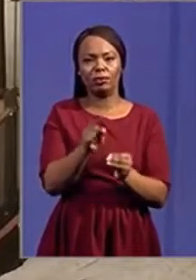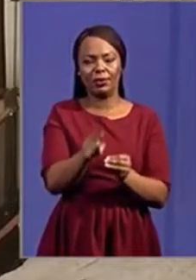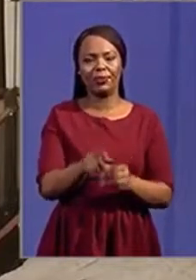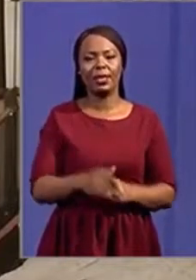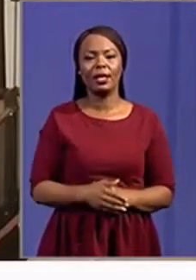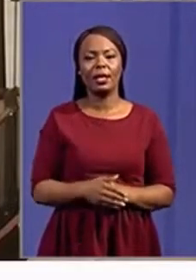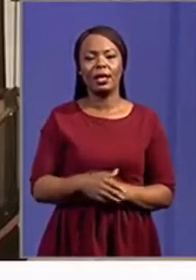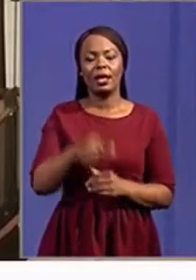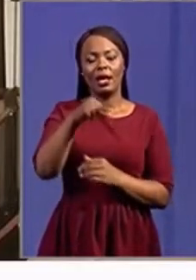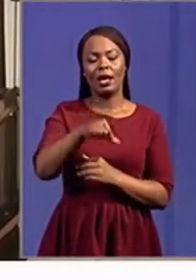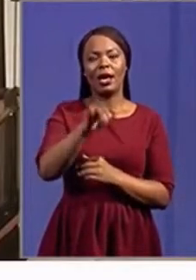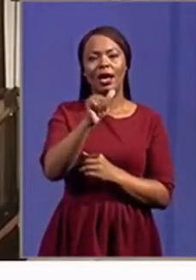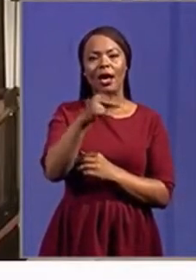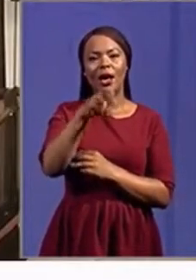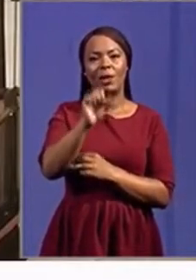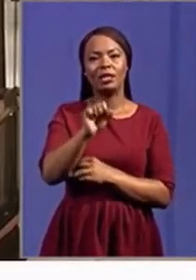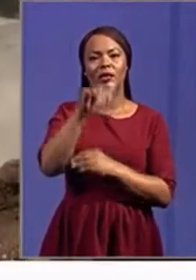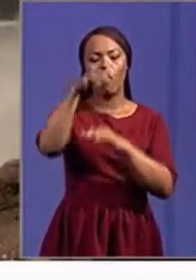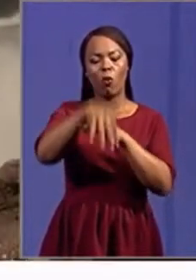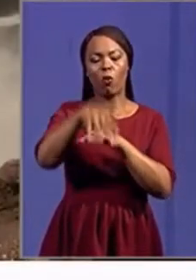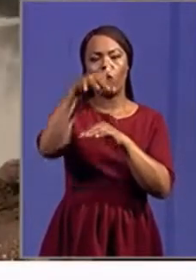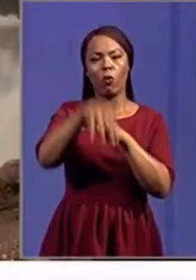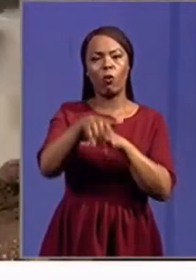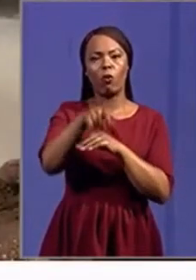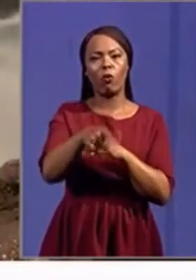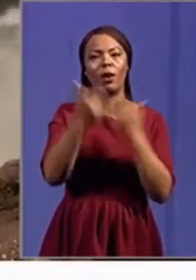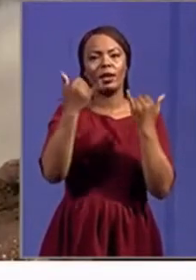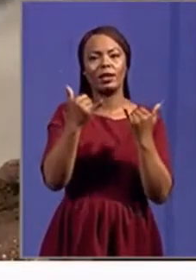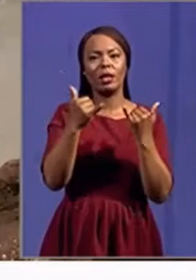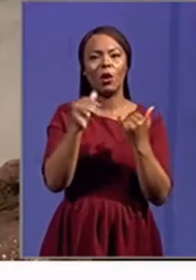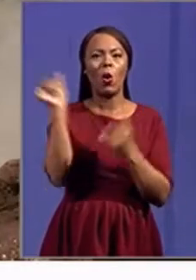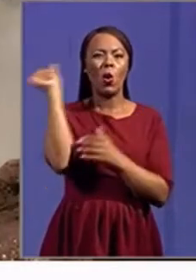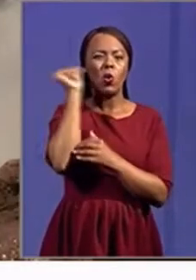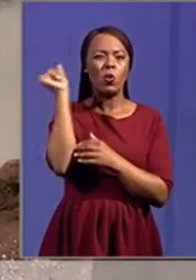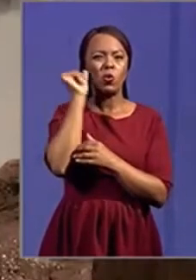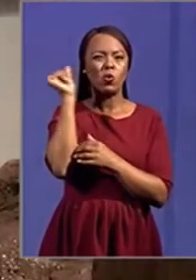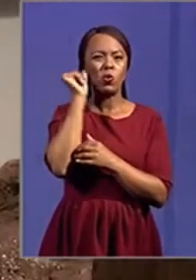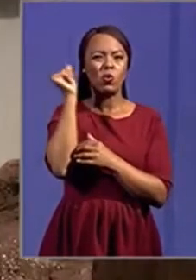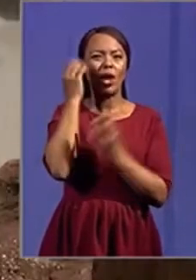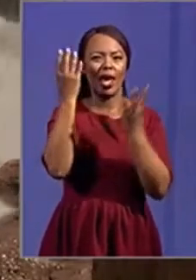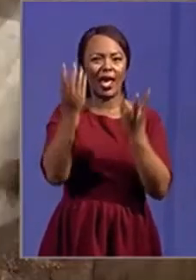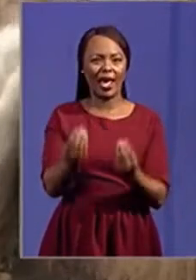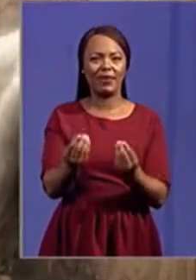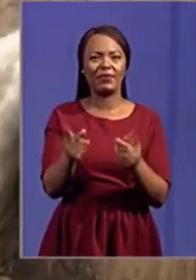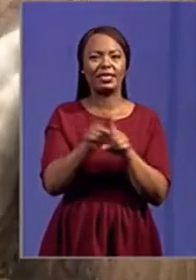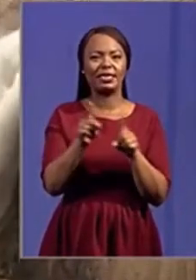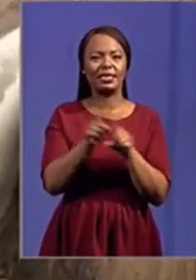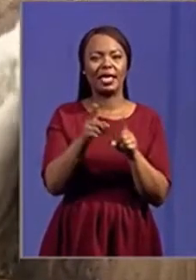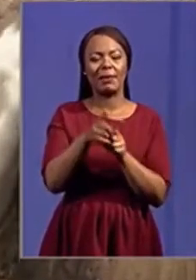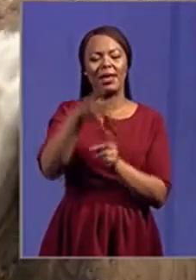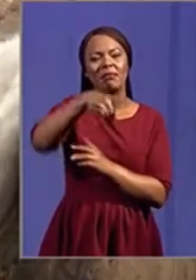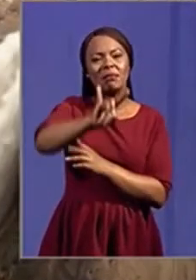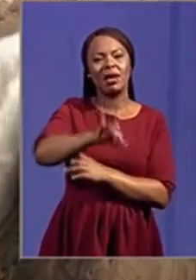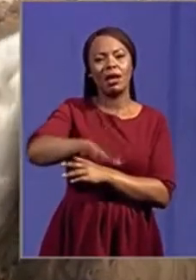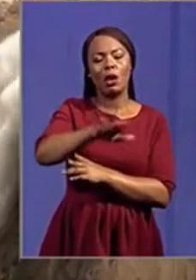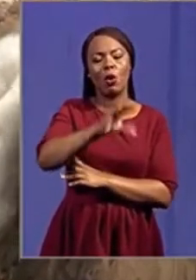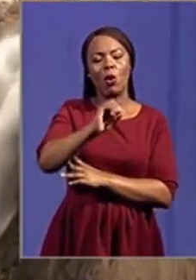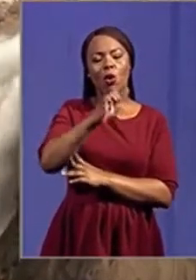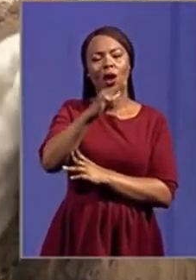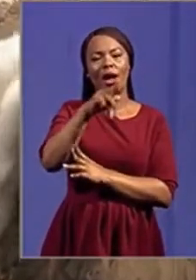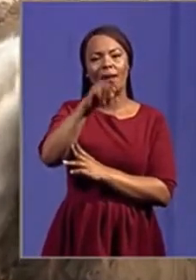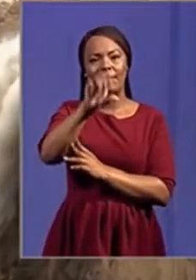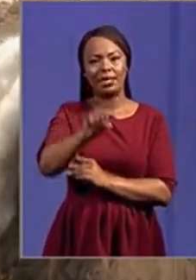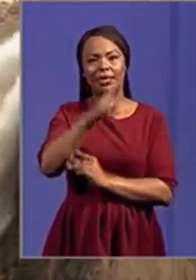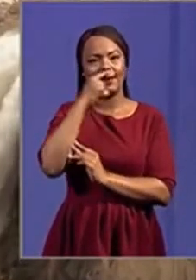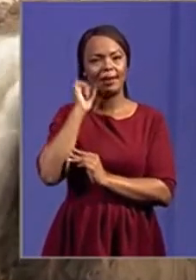Augrabies e bolela sebaka sa modumo o matla, sebaka sa diphoofolo tse hlaha isitana le sa diphororo sa Augrabies se latela lebitso